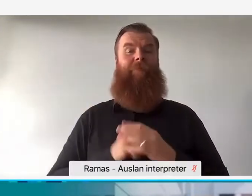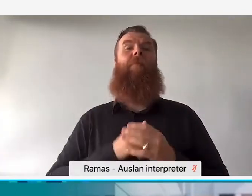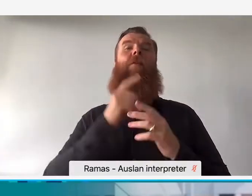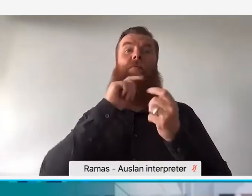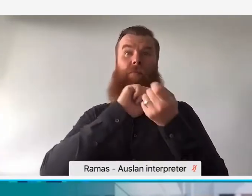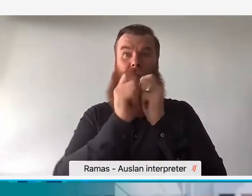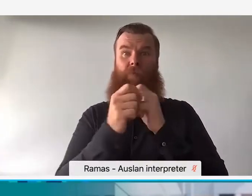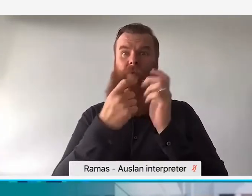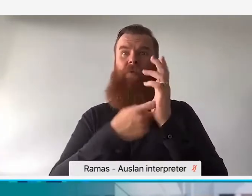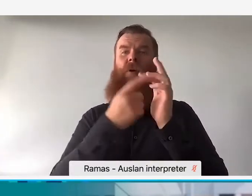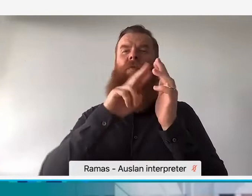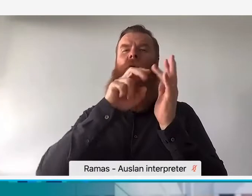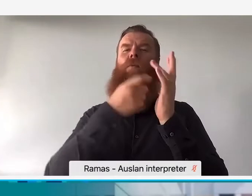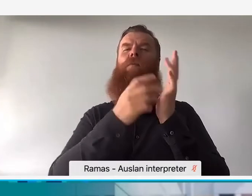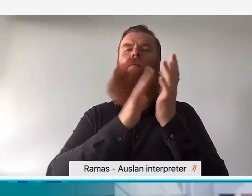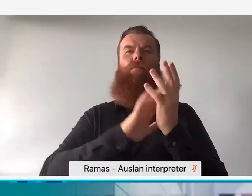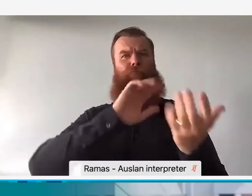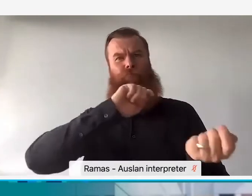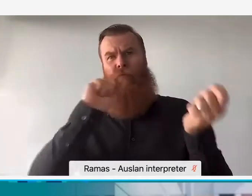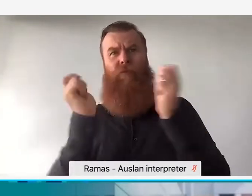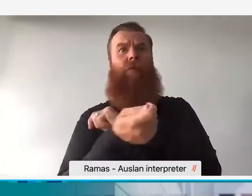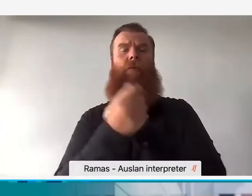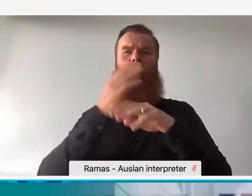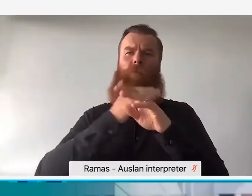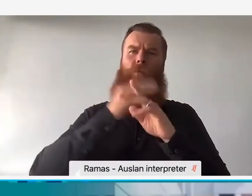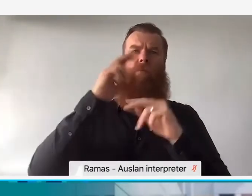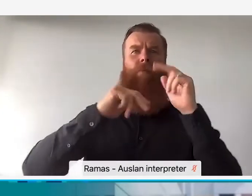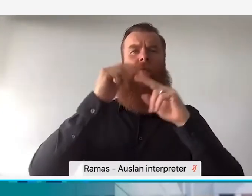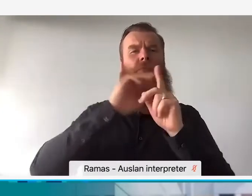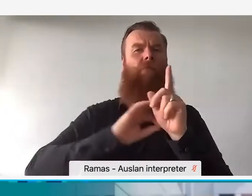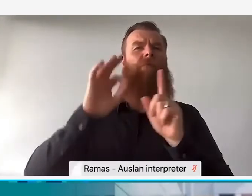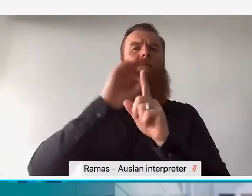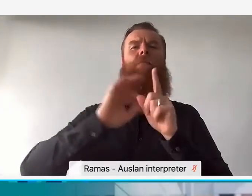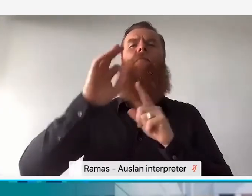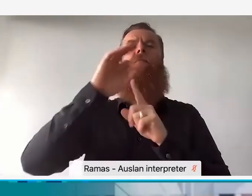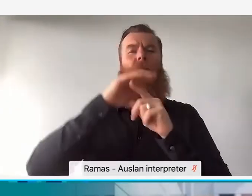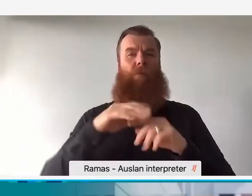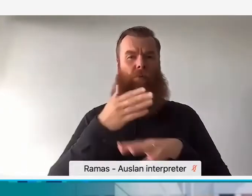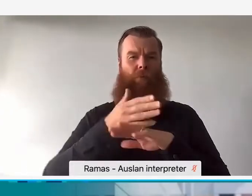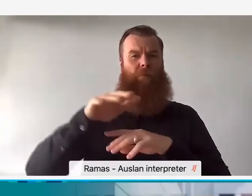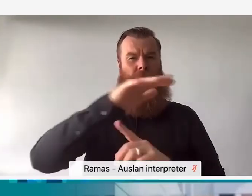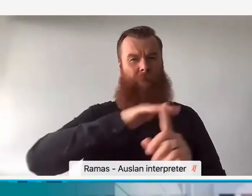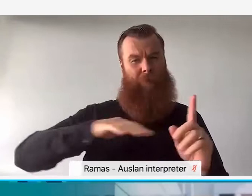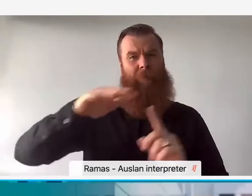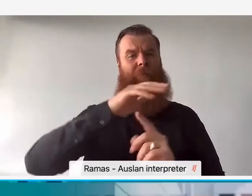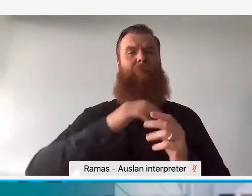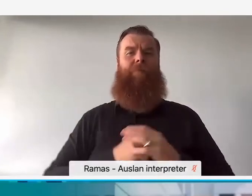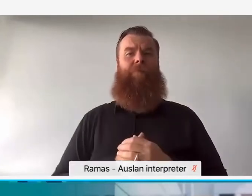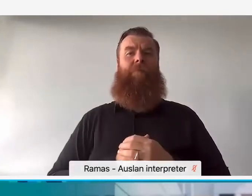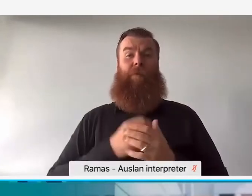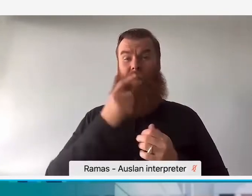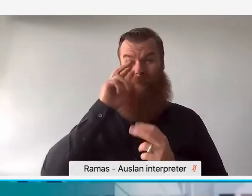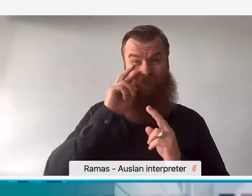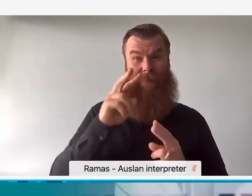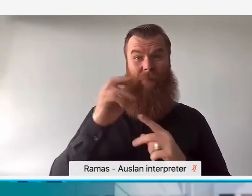upskilling of the aged care workforce. Some of the key elements of this response are up on your screen. We've